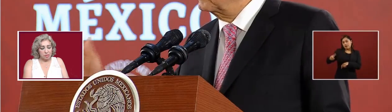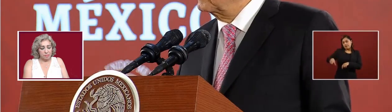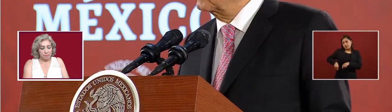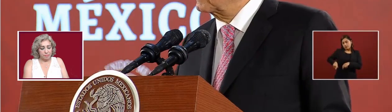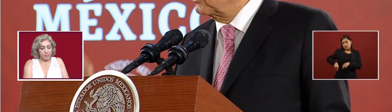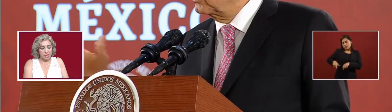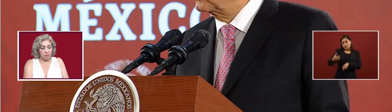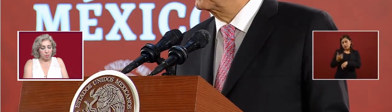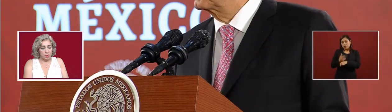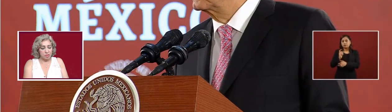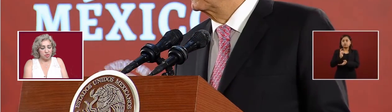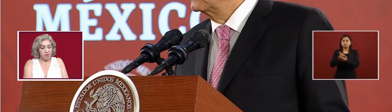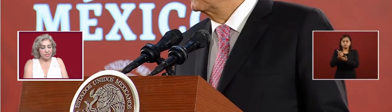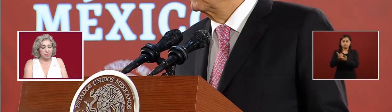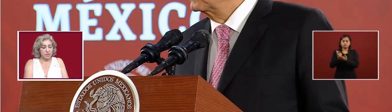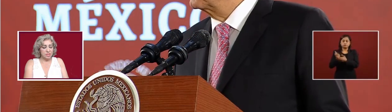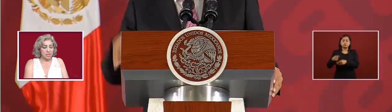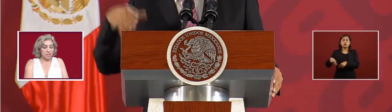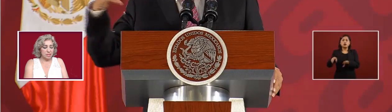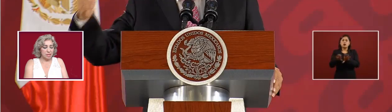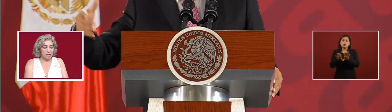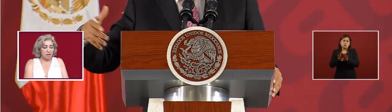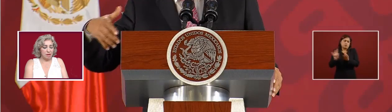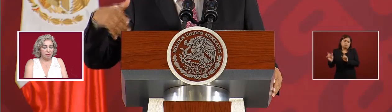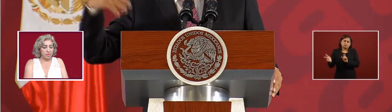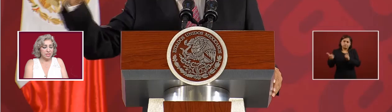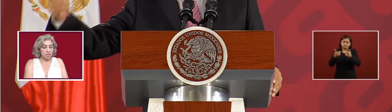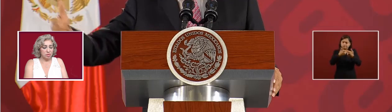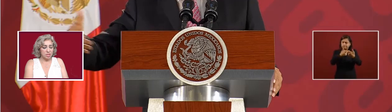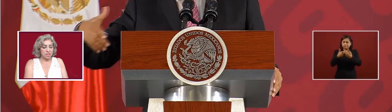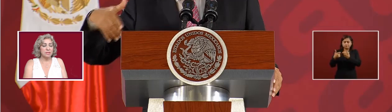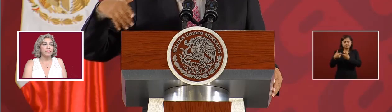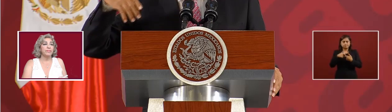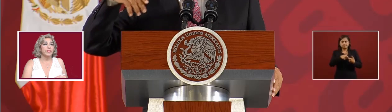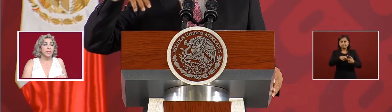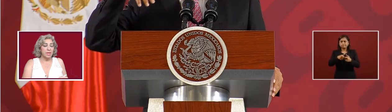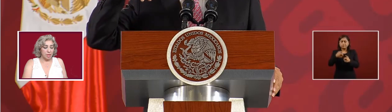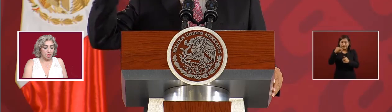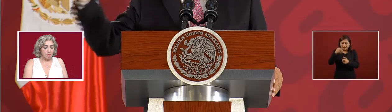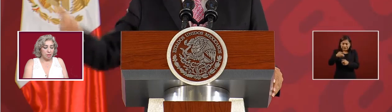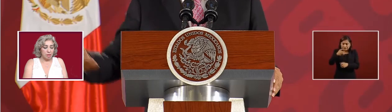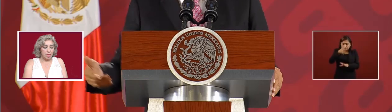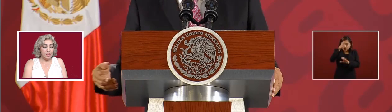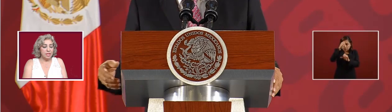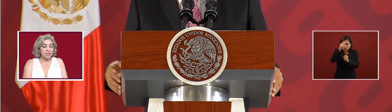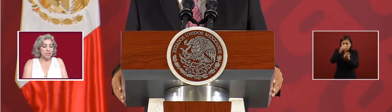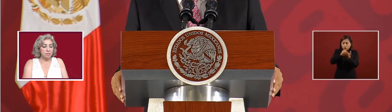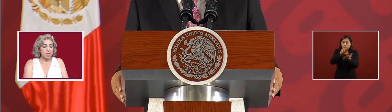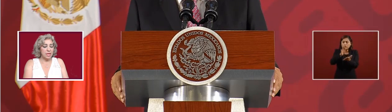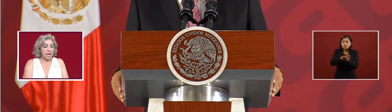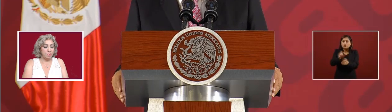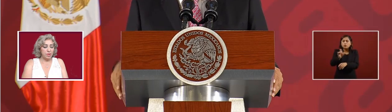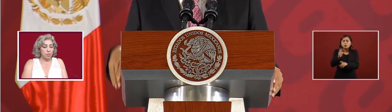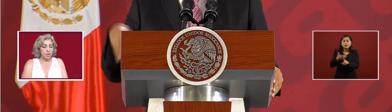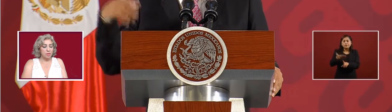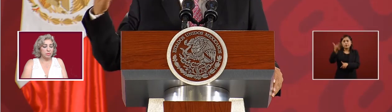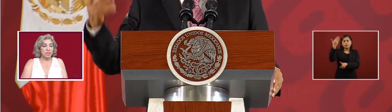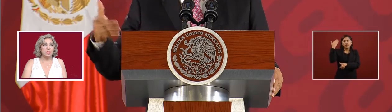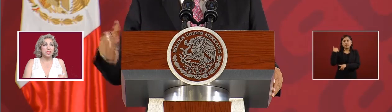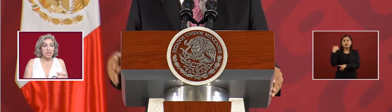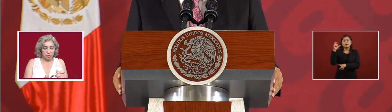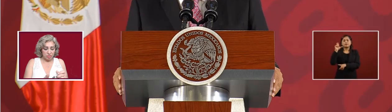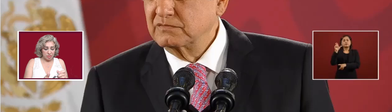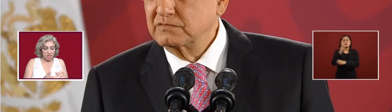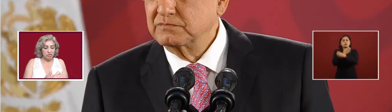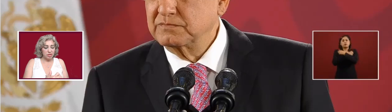also, with transferences, of resources. And, this is something that happened when it